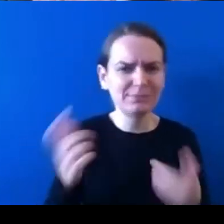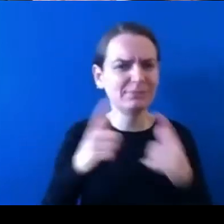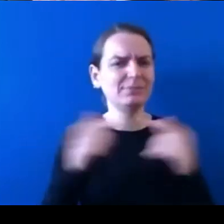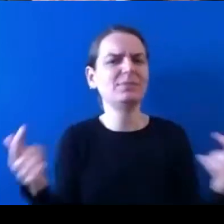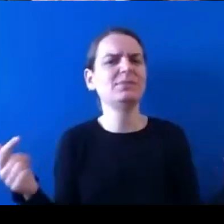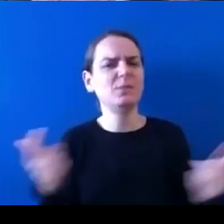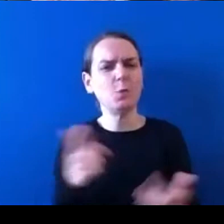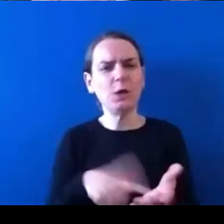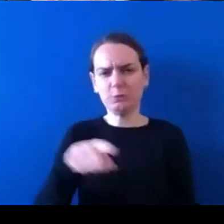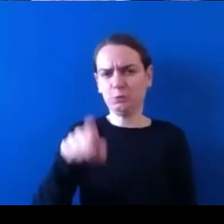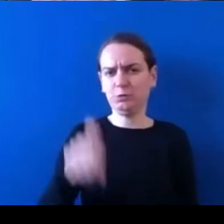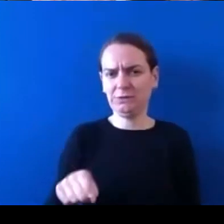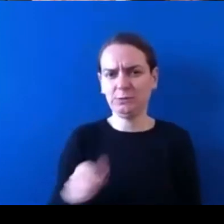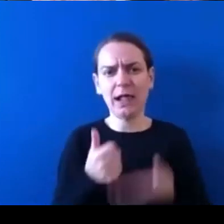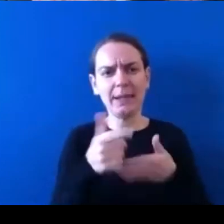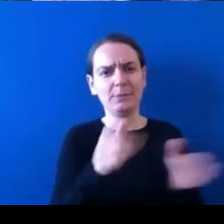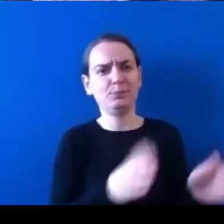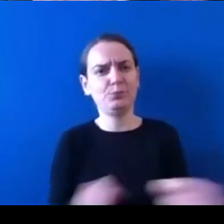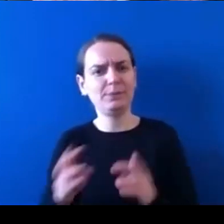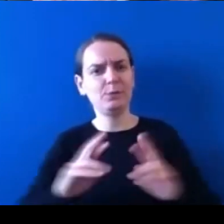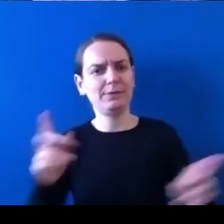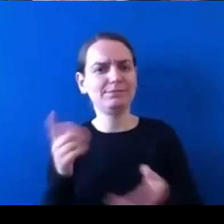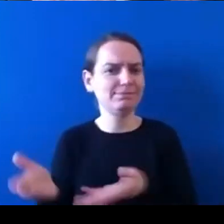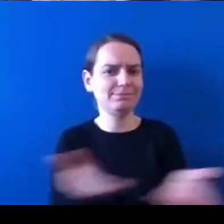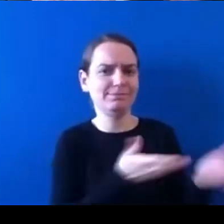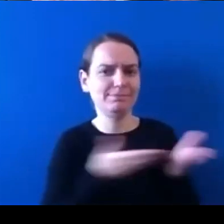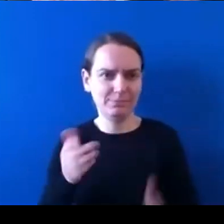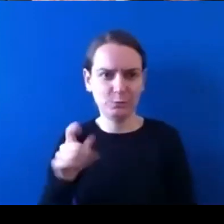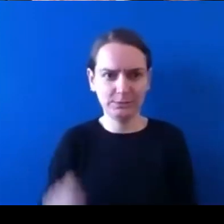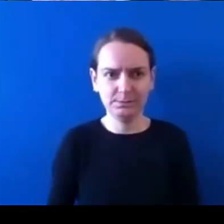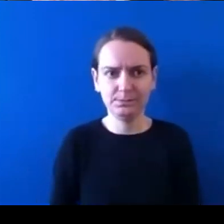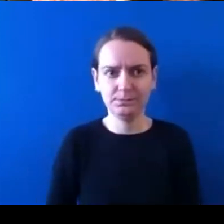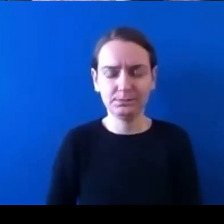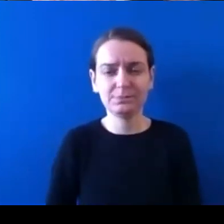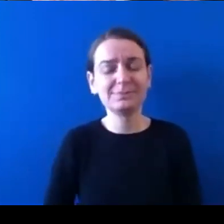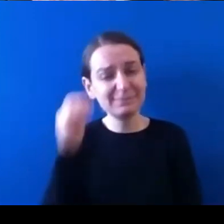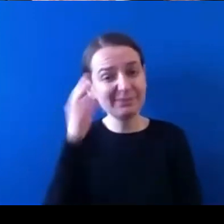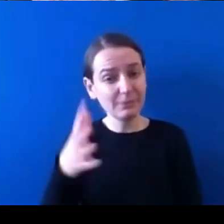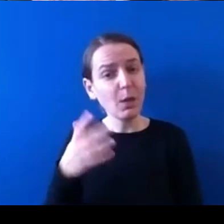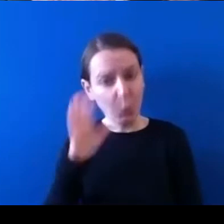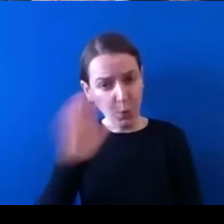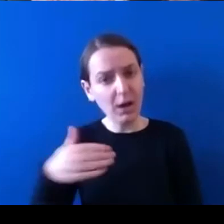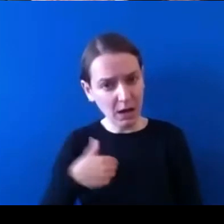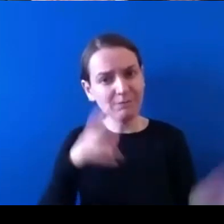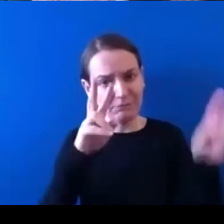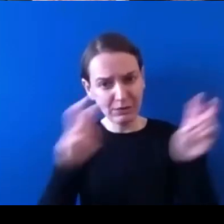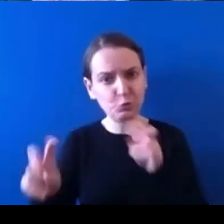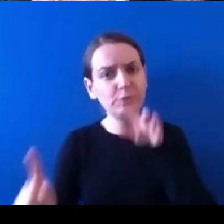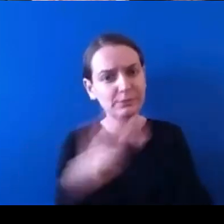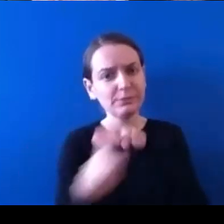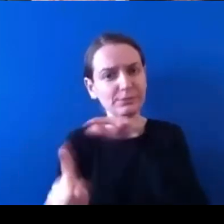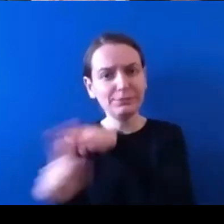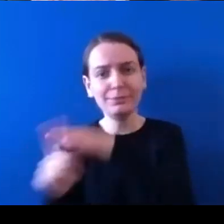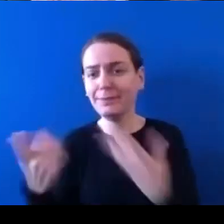You want to be prepared. There will be problems. Even if everybody's done everything right, there are going to be problems.